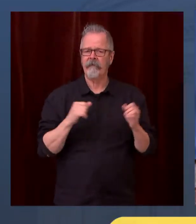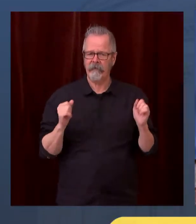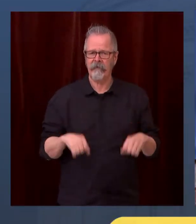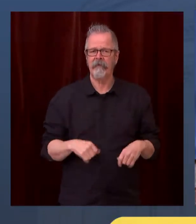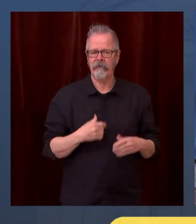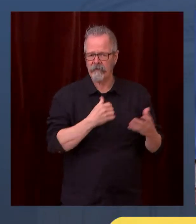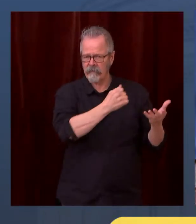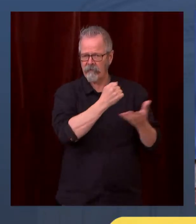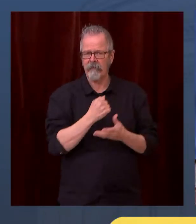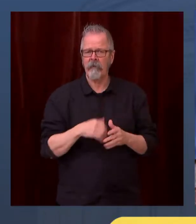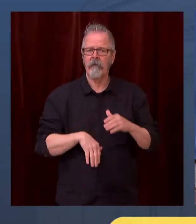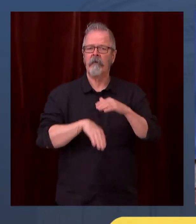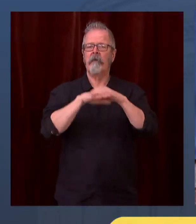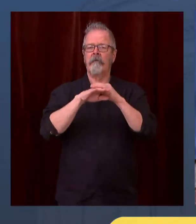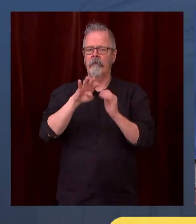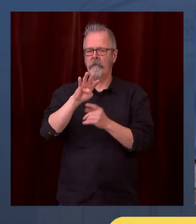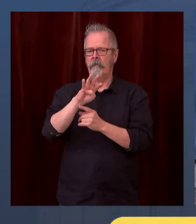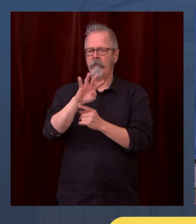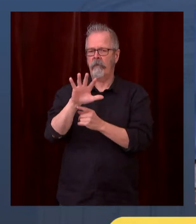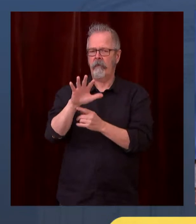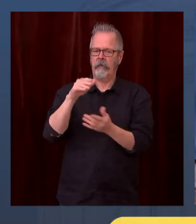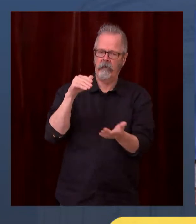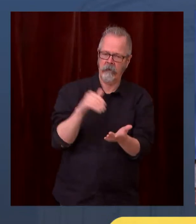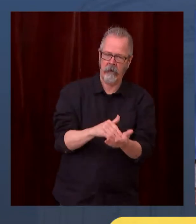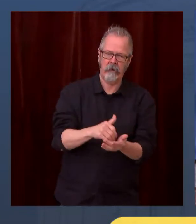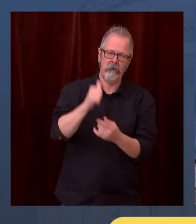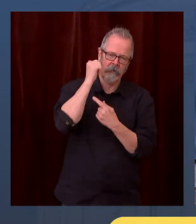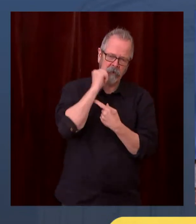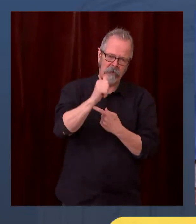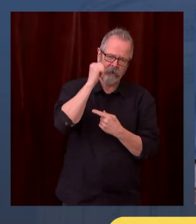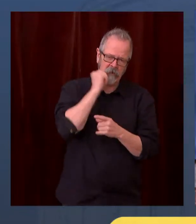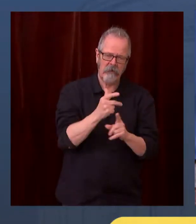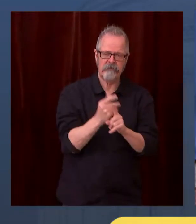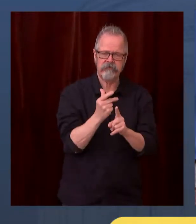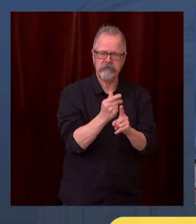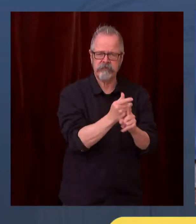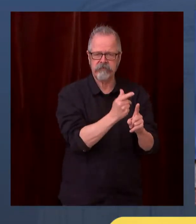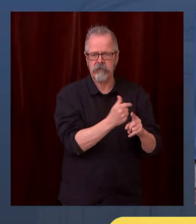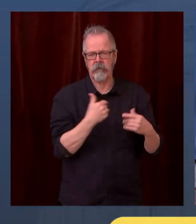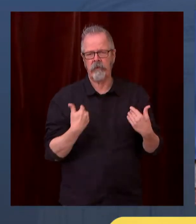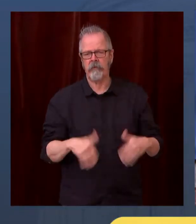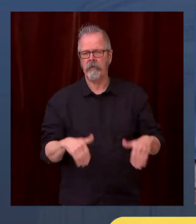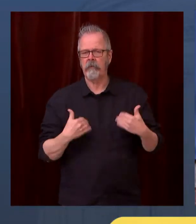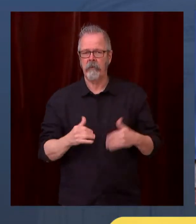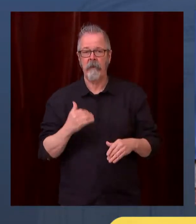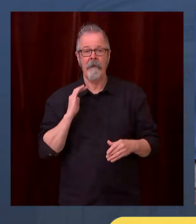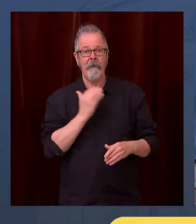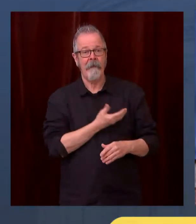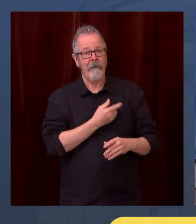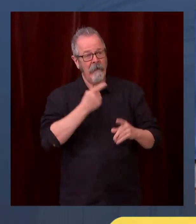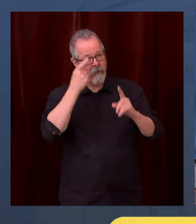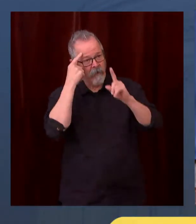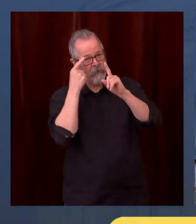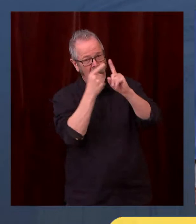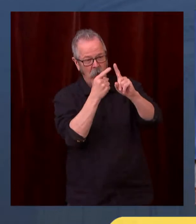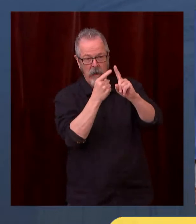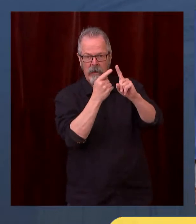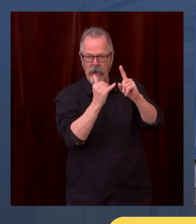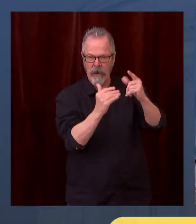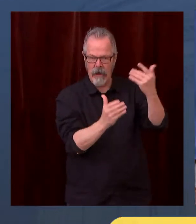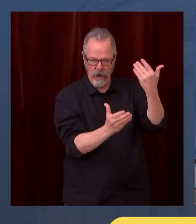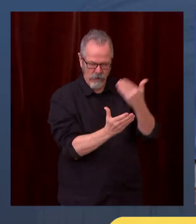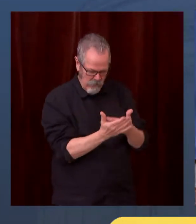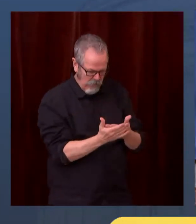know, we'd set a target for that. So we are capable of vaccinating over 45,000 people a